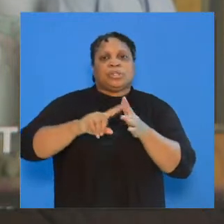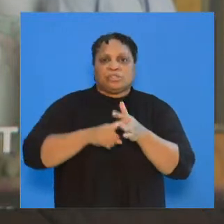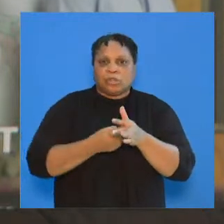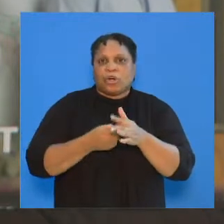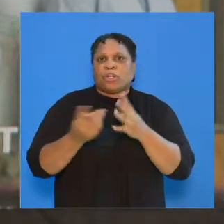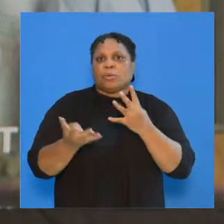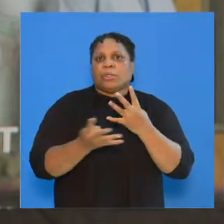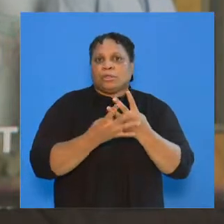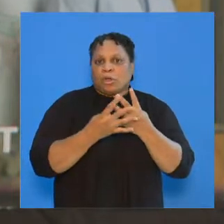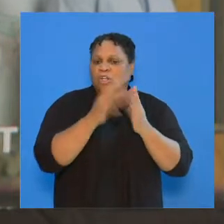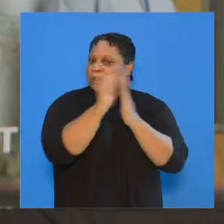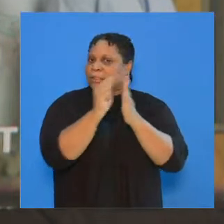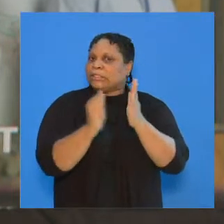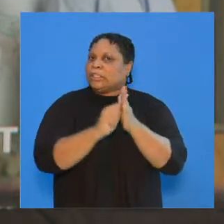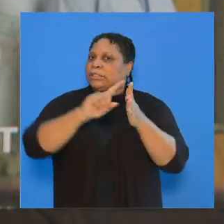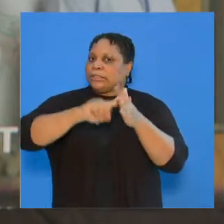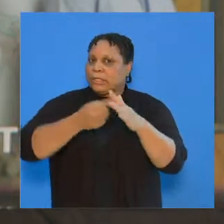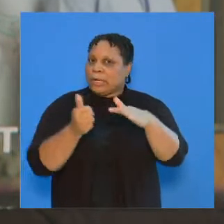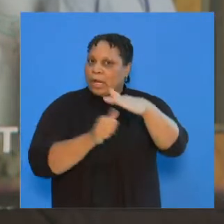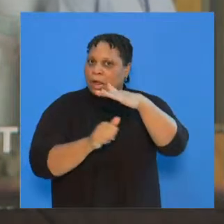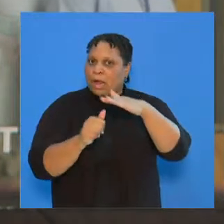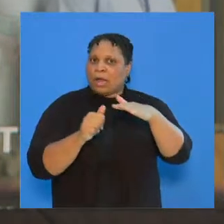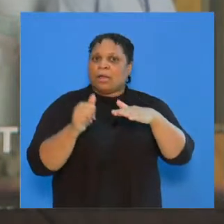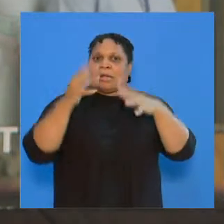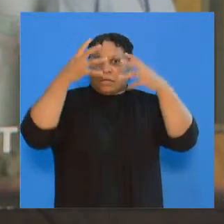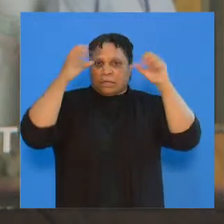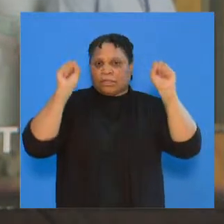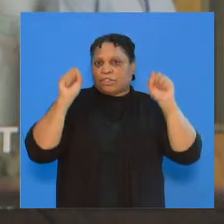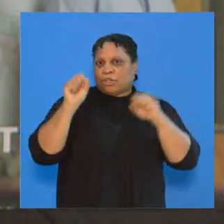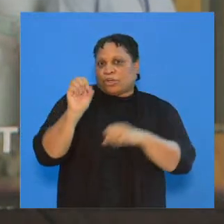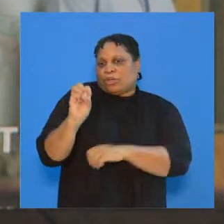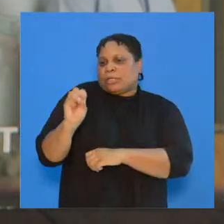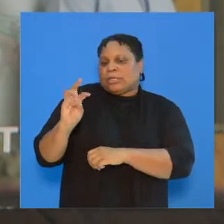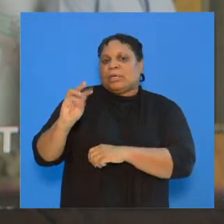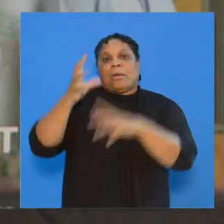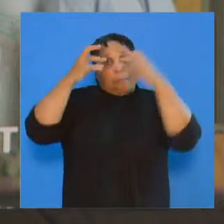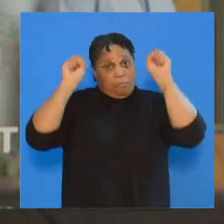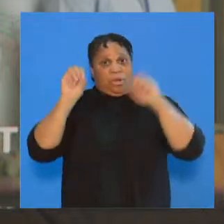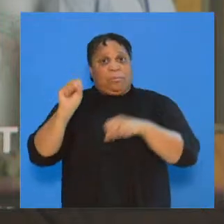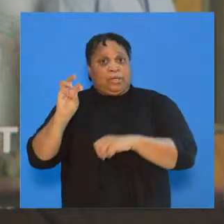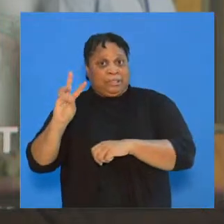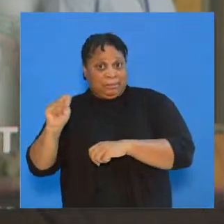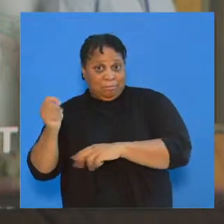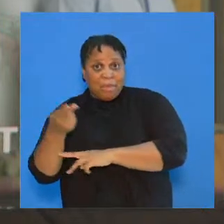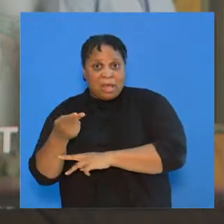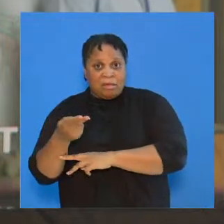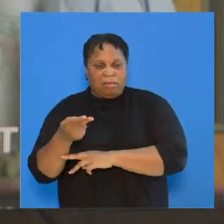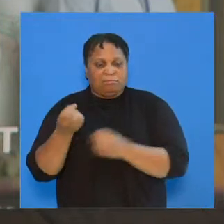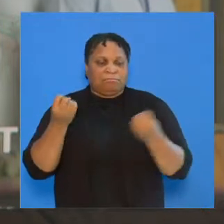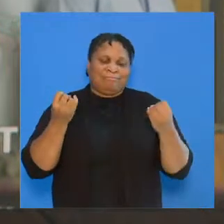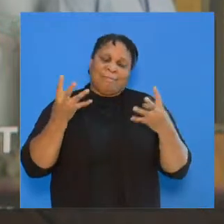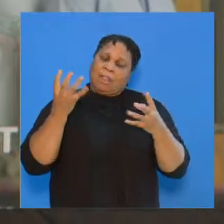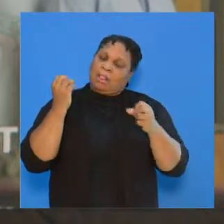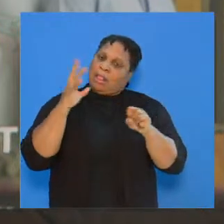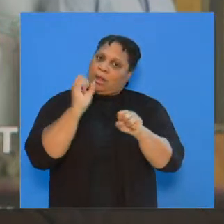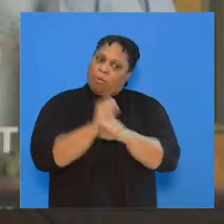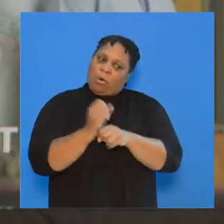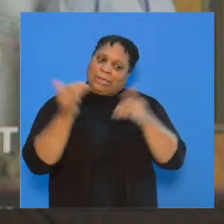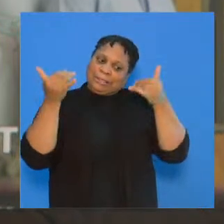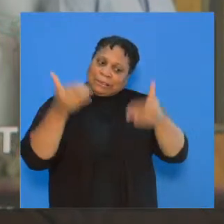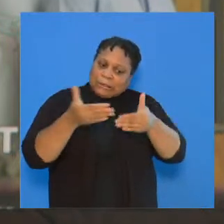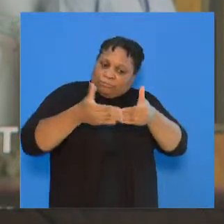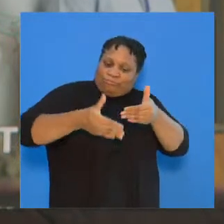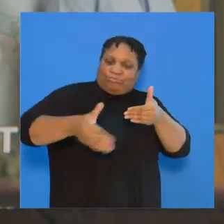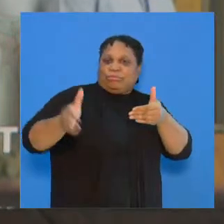incarceration agenda implemented under Premier Jennifer Smith, much work remains to address this